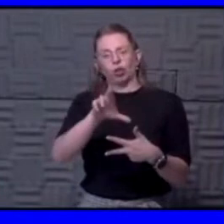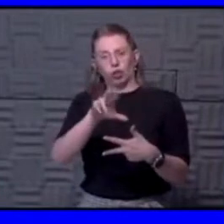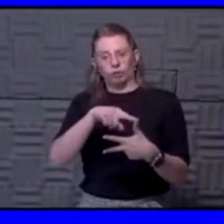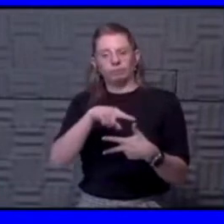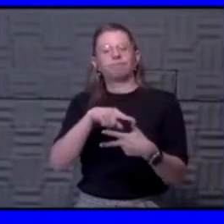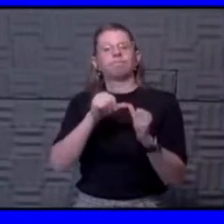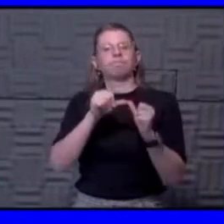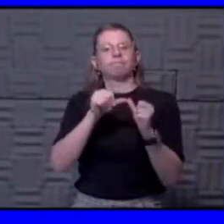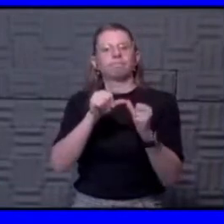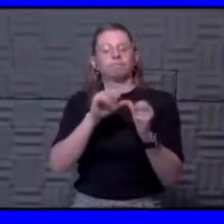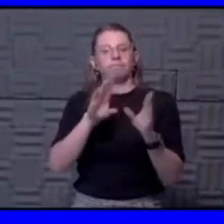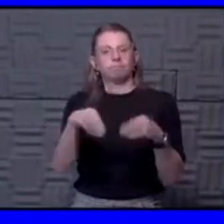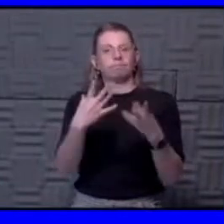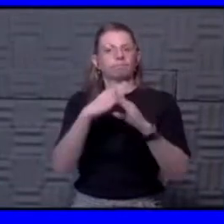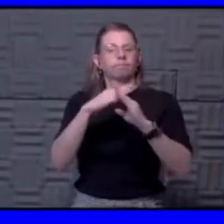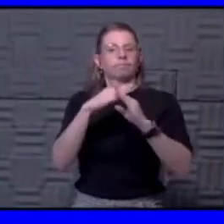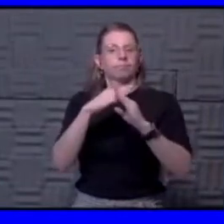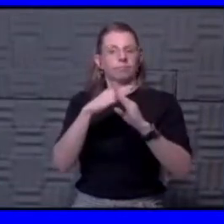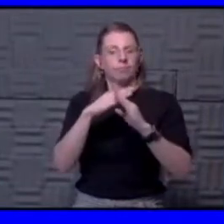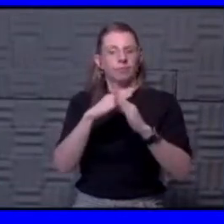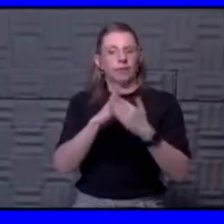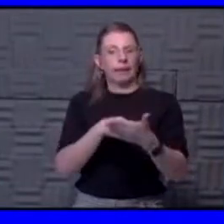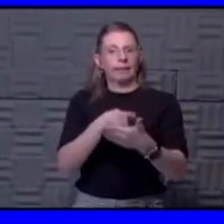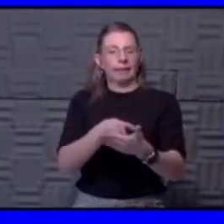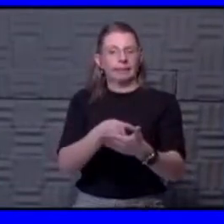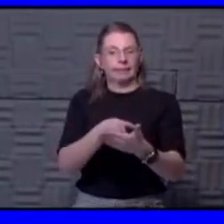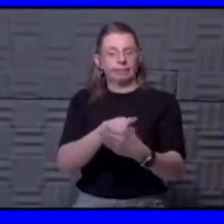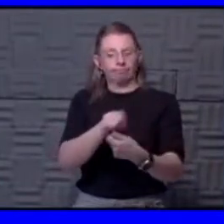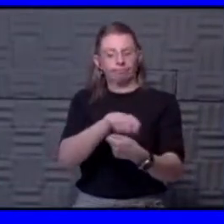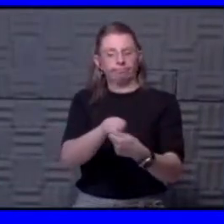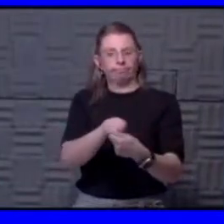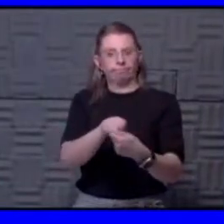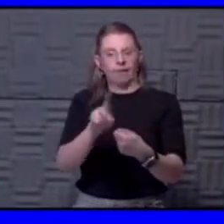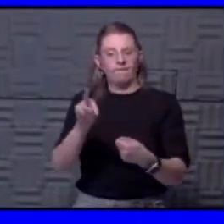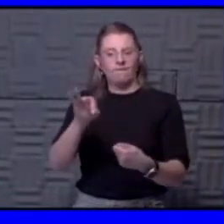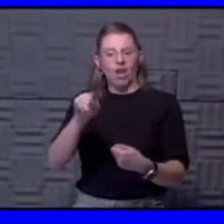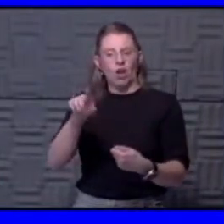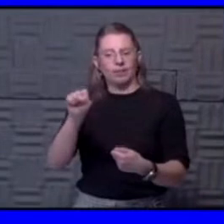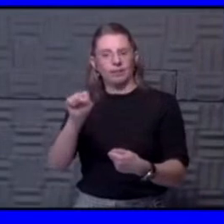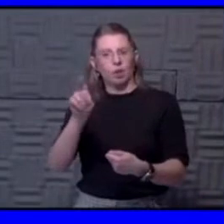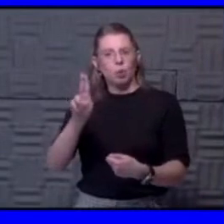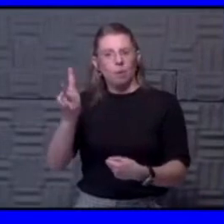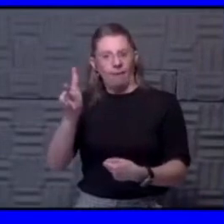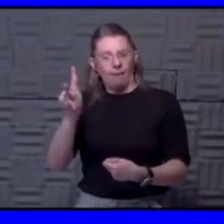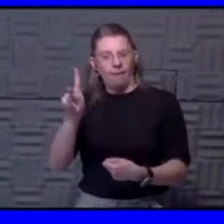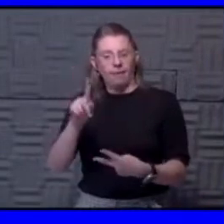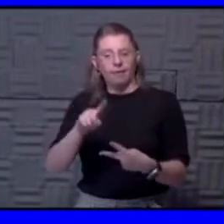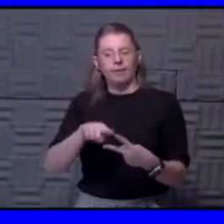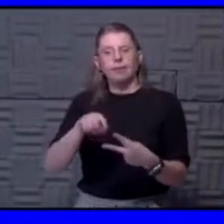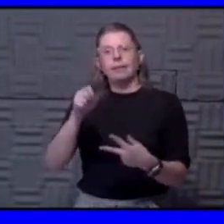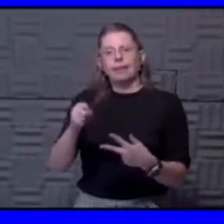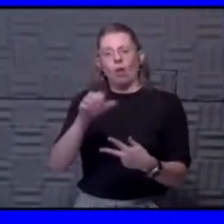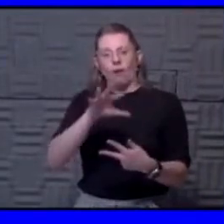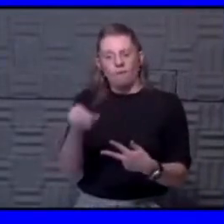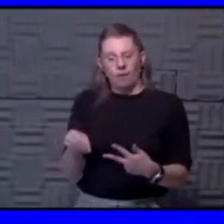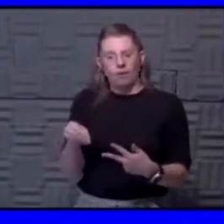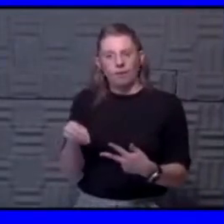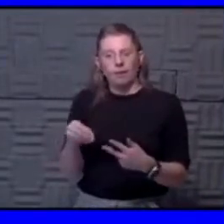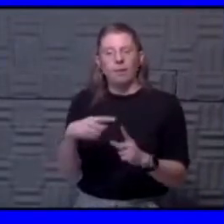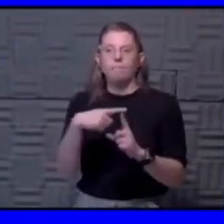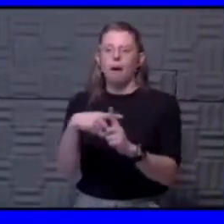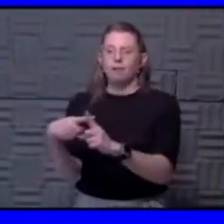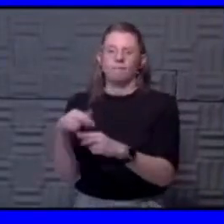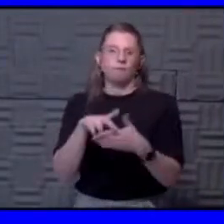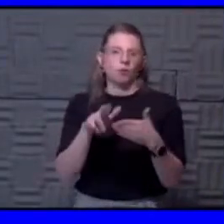does continue to give you protection against certain variants, and those would be the UK variant, the South African variant. So that's all very